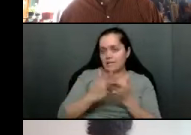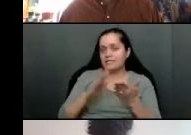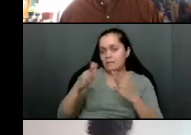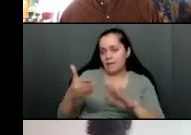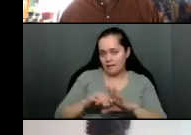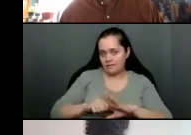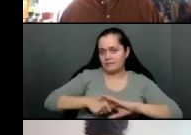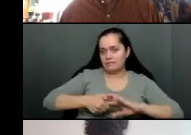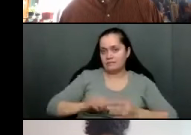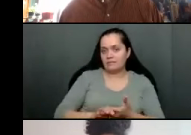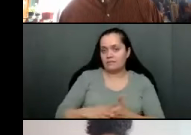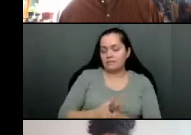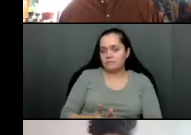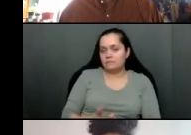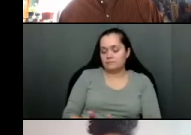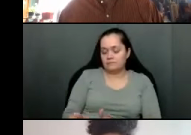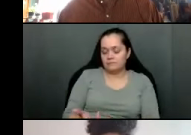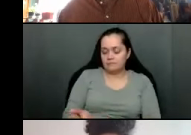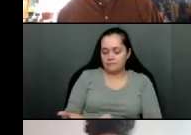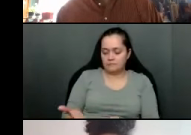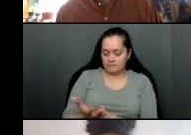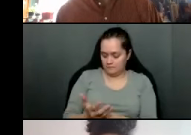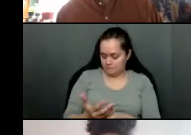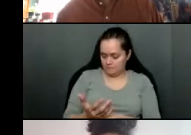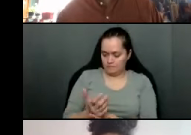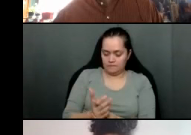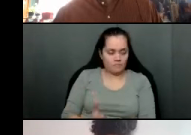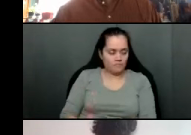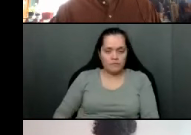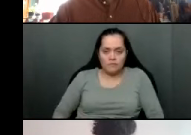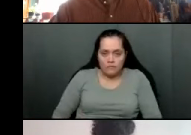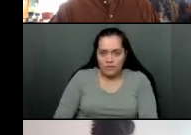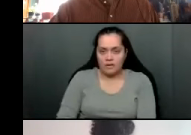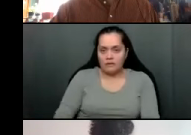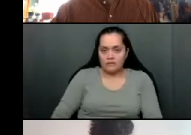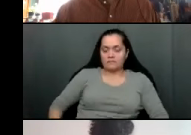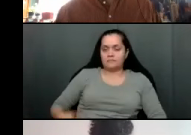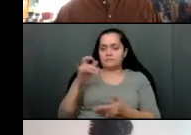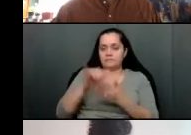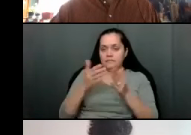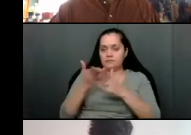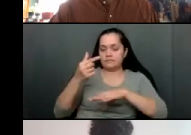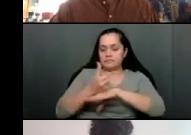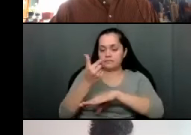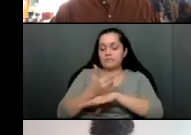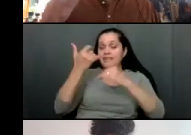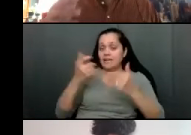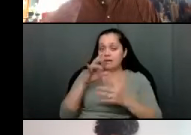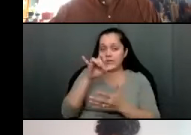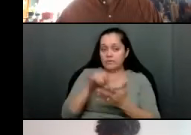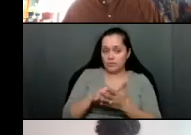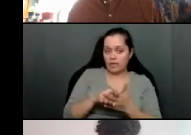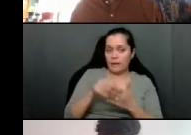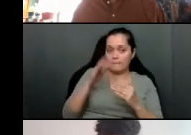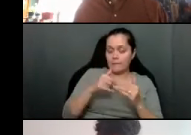dying. They did that by geography. Now we would do that